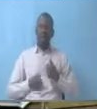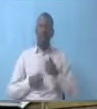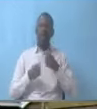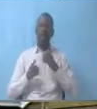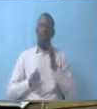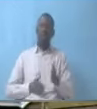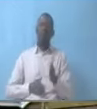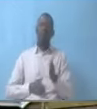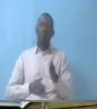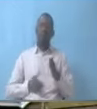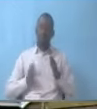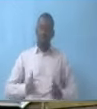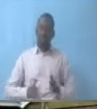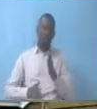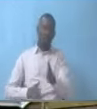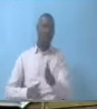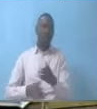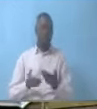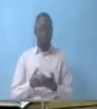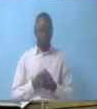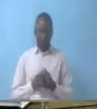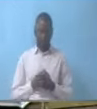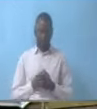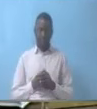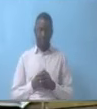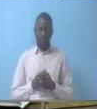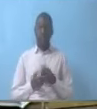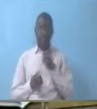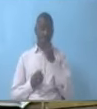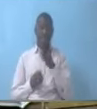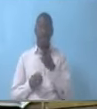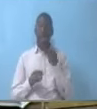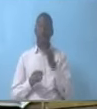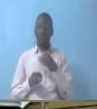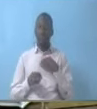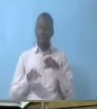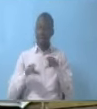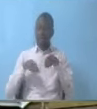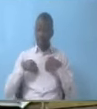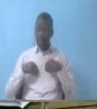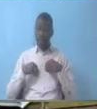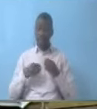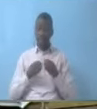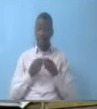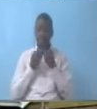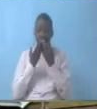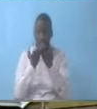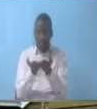But I sought to say that if I am allowed to give a statement